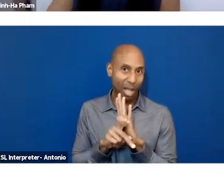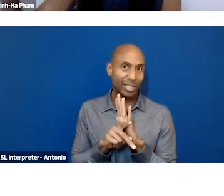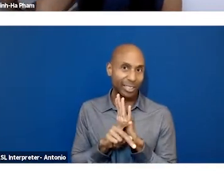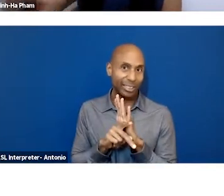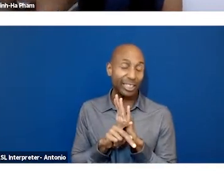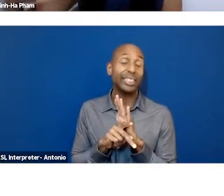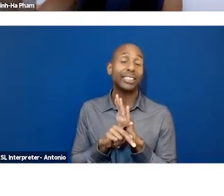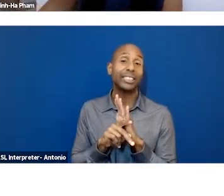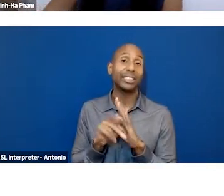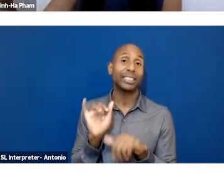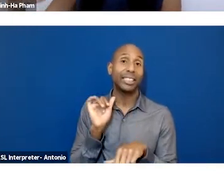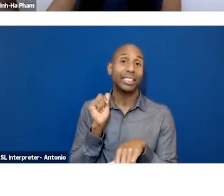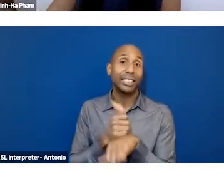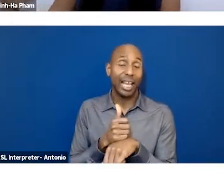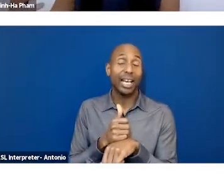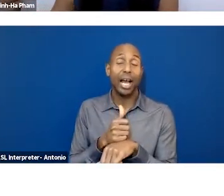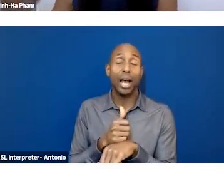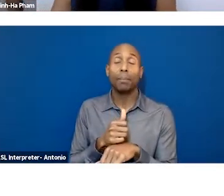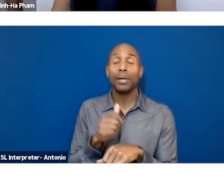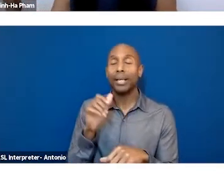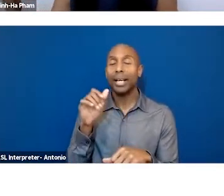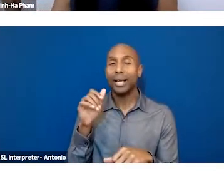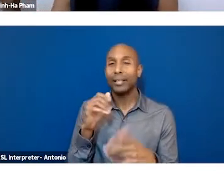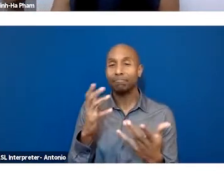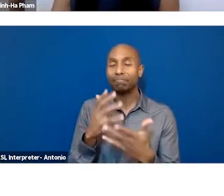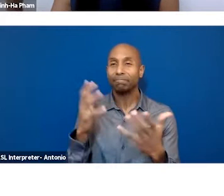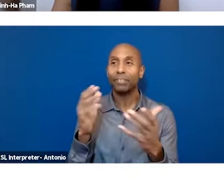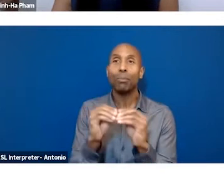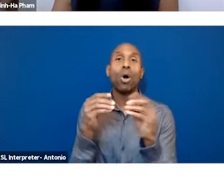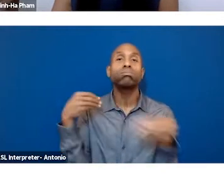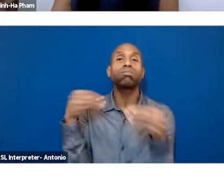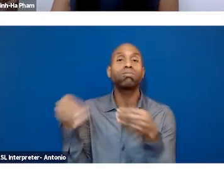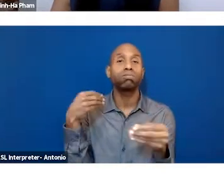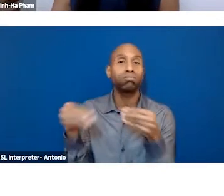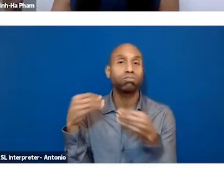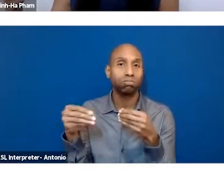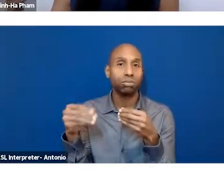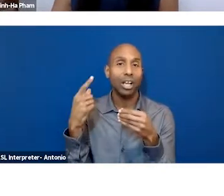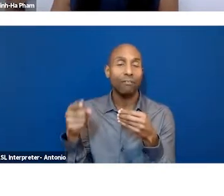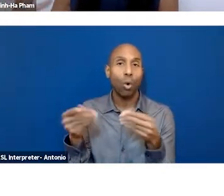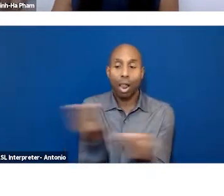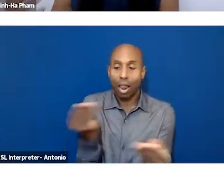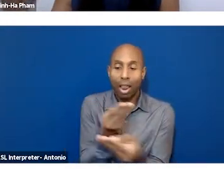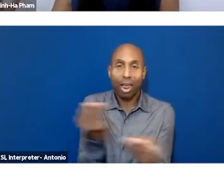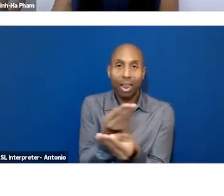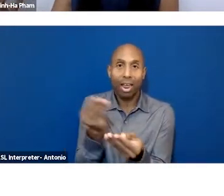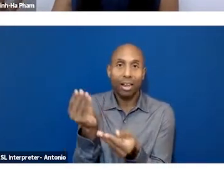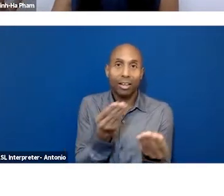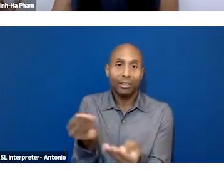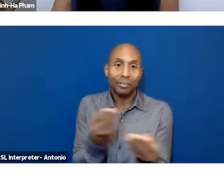manufacturing, that kept much of manufacturing within national borders. So these policies, which were aided by